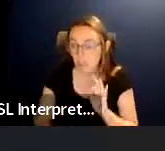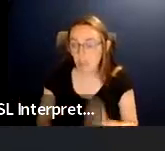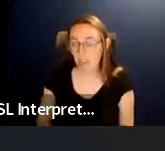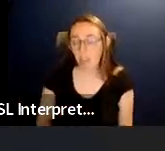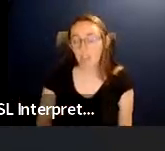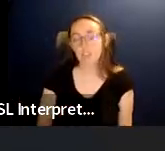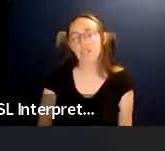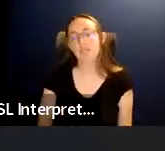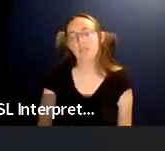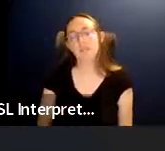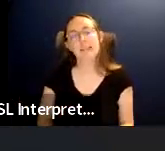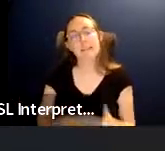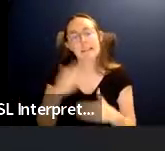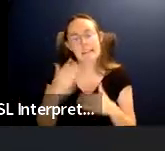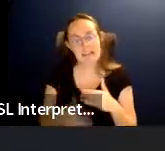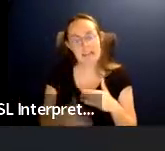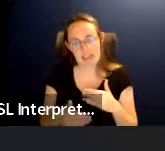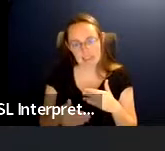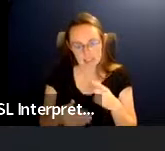it's buffering.